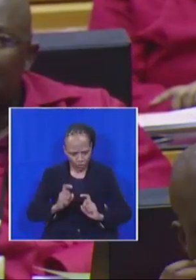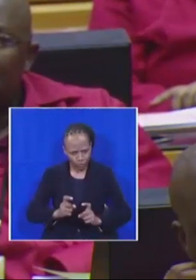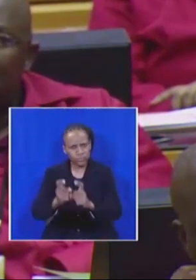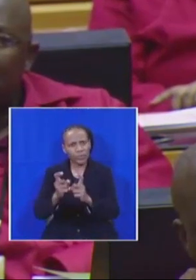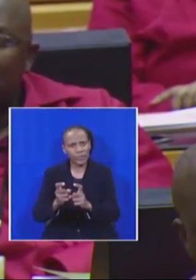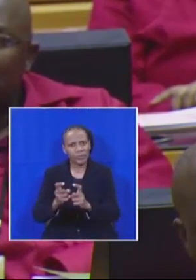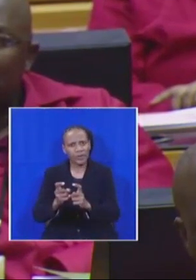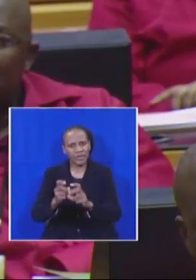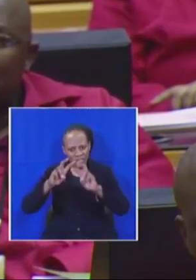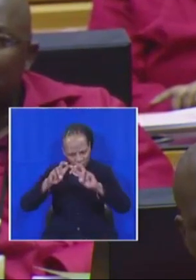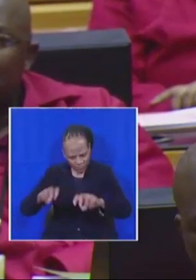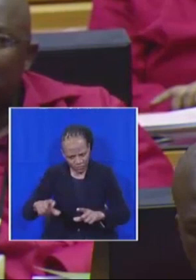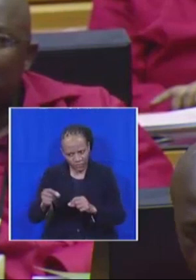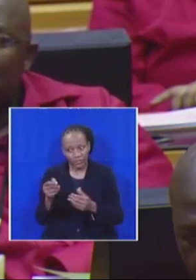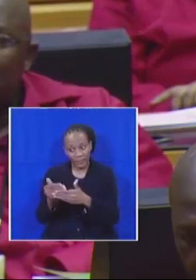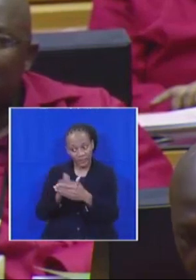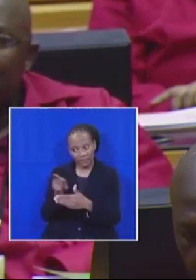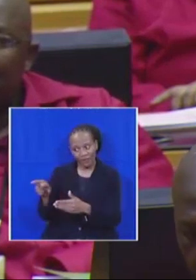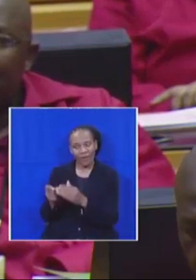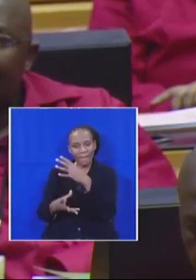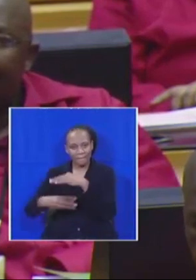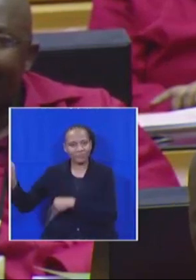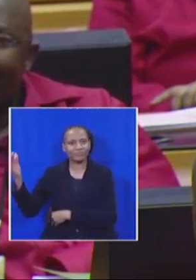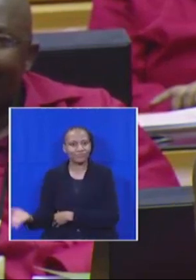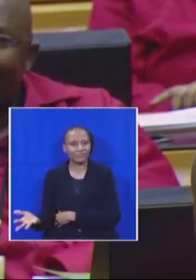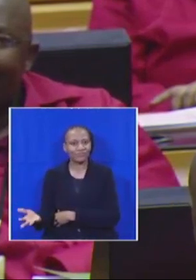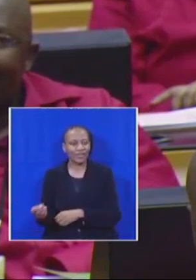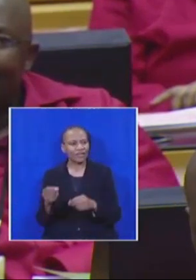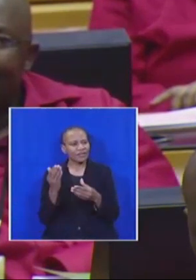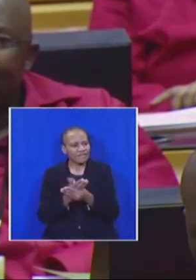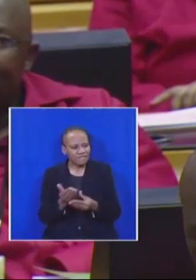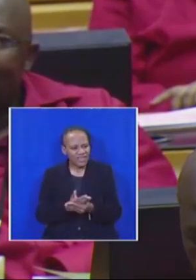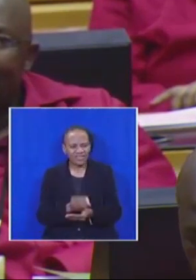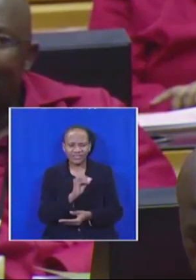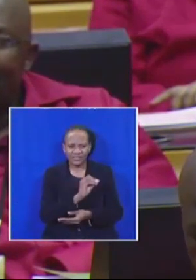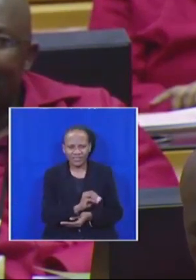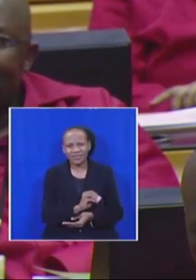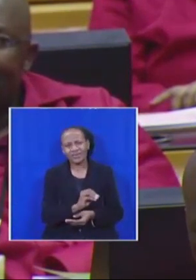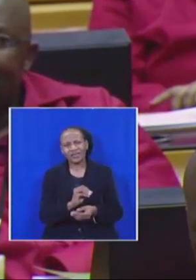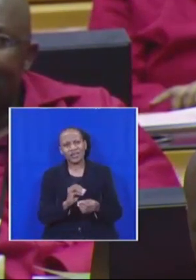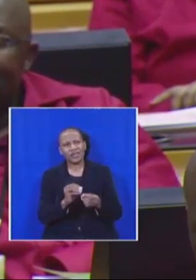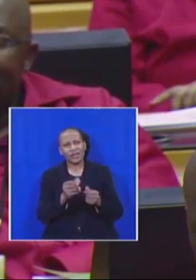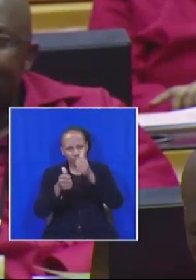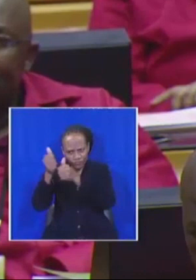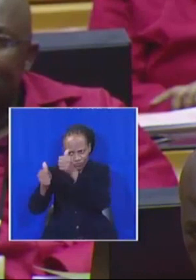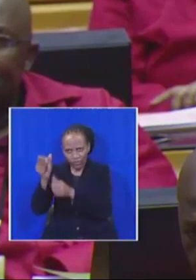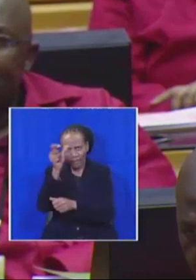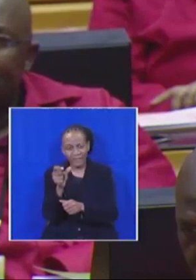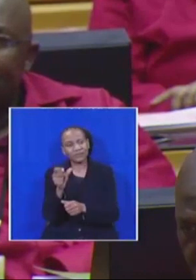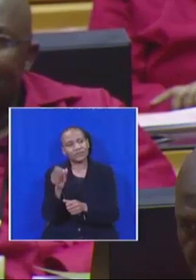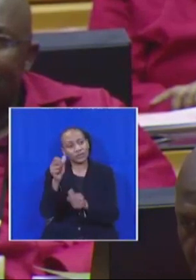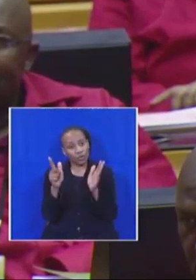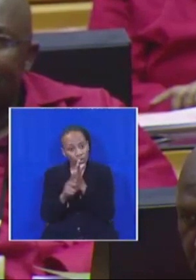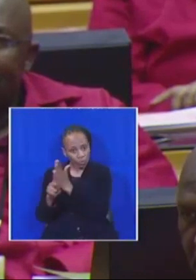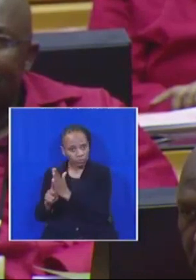away. There is a prima facie case and sufficient evidence for relevant authorities to seize all their